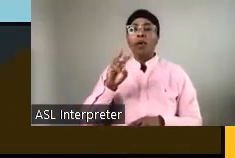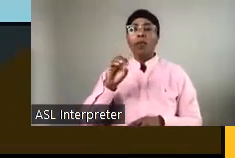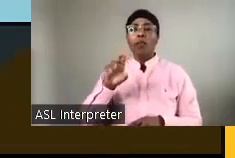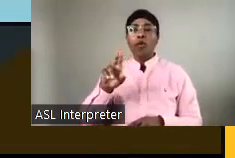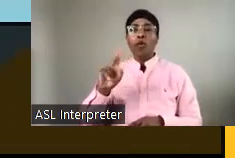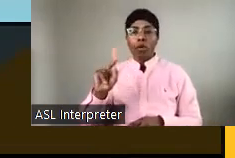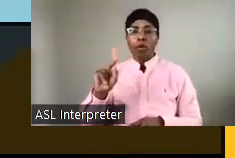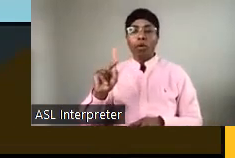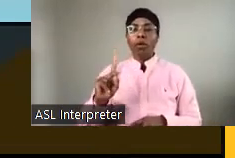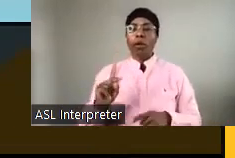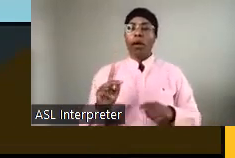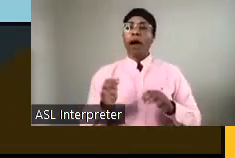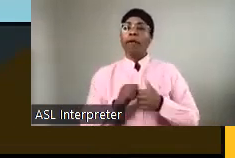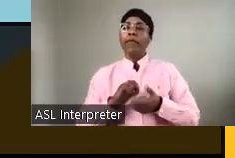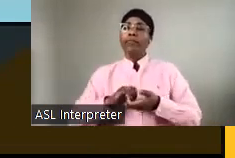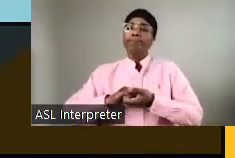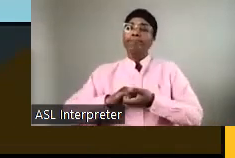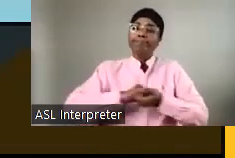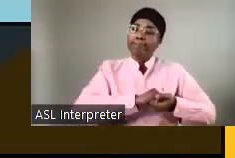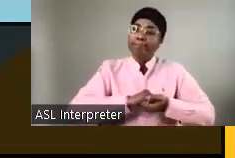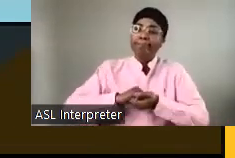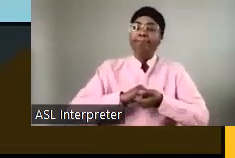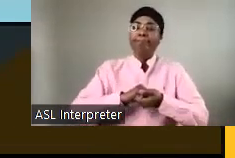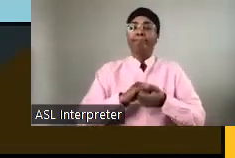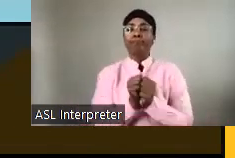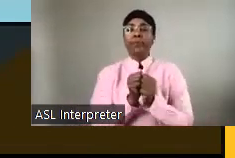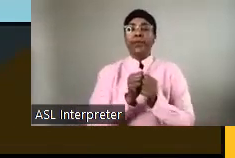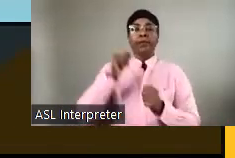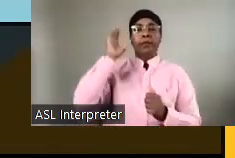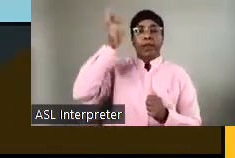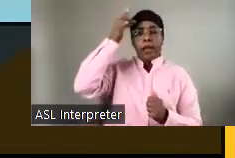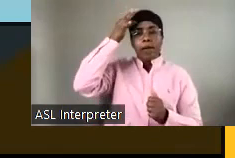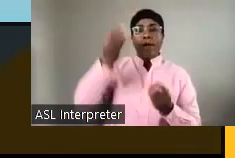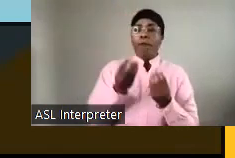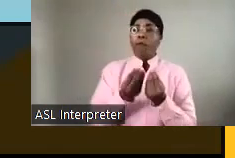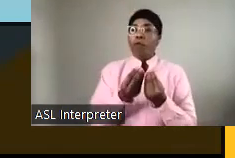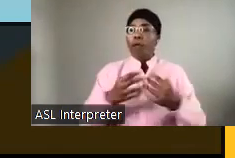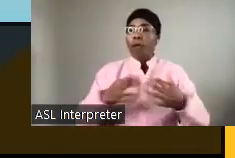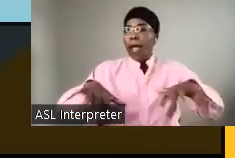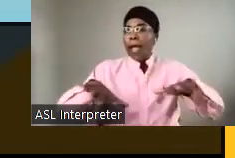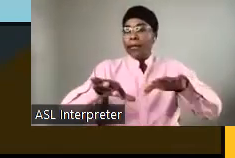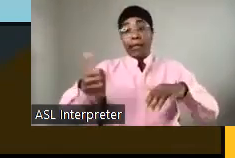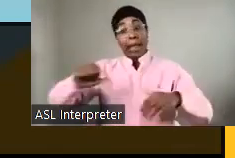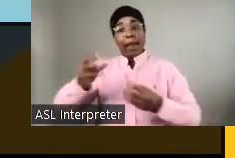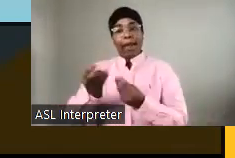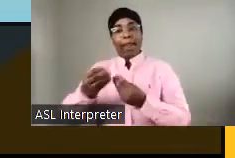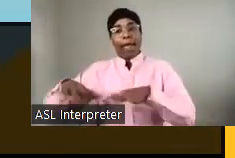Well, probably any lands that we are going to co-steward, but in this case in particular.